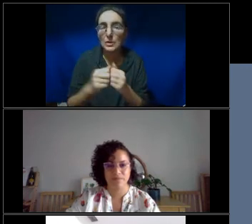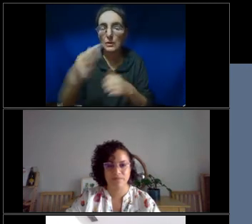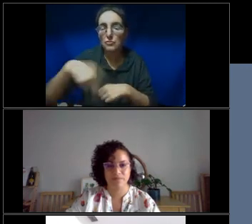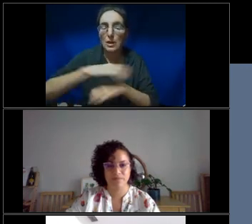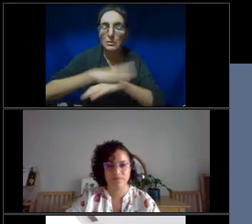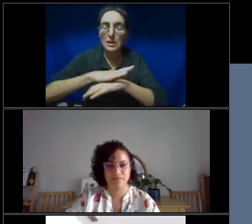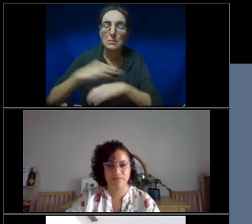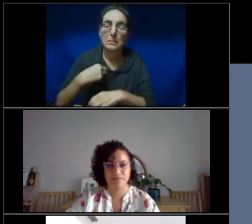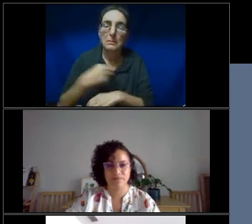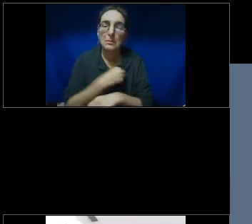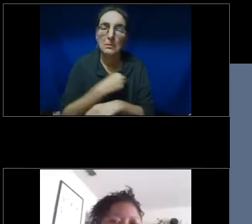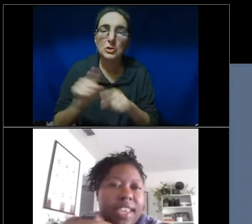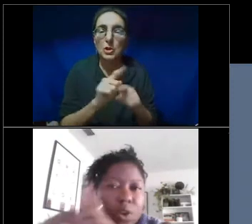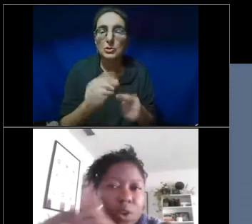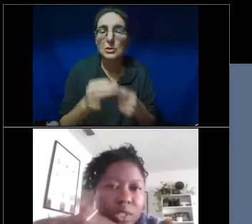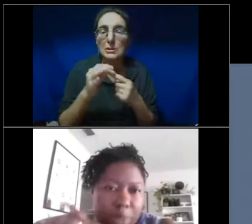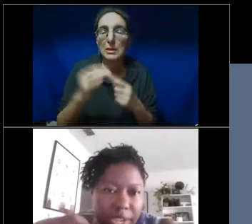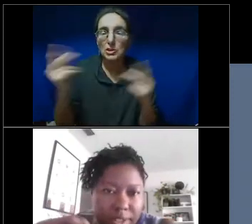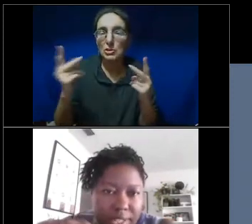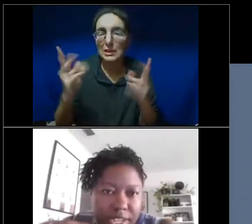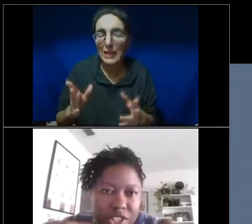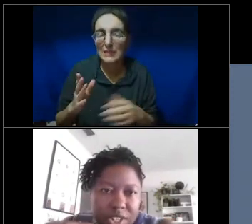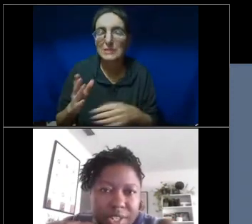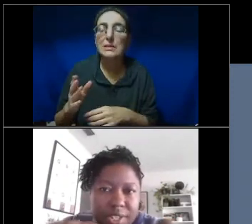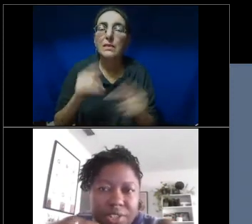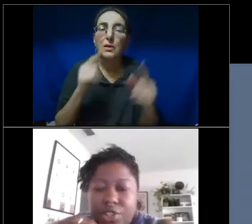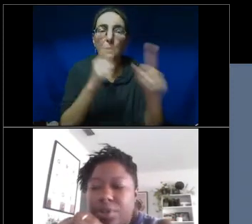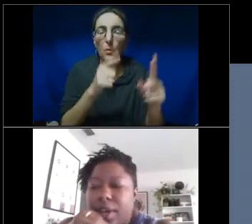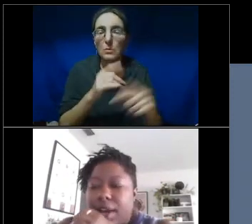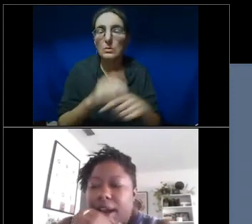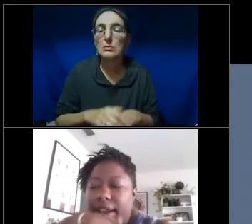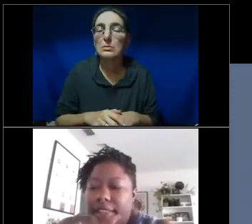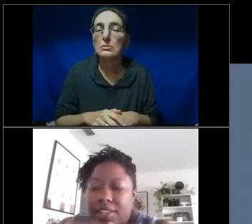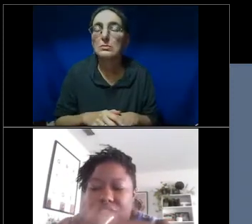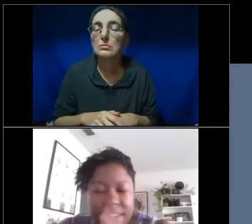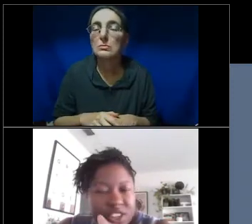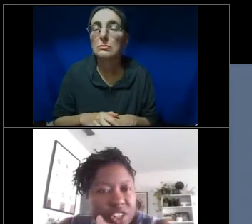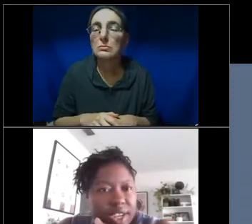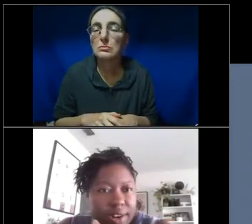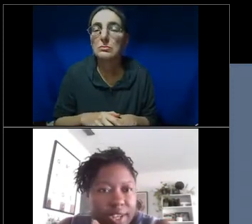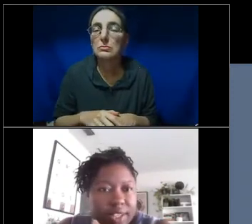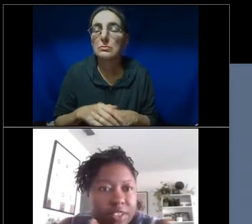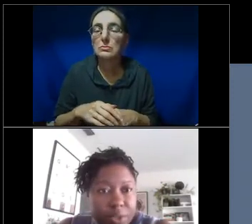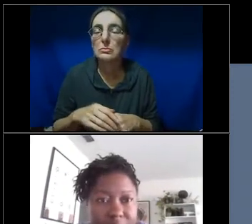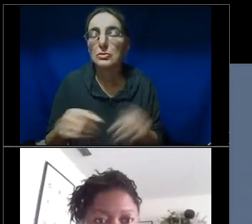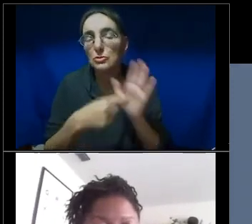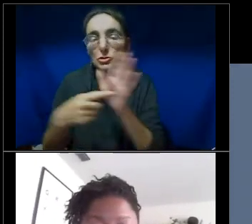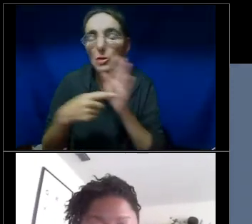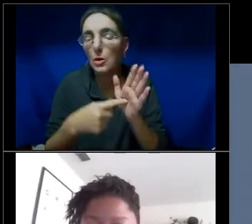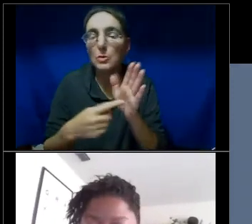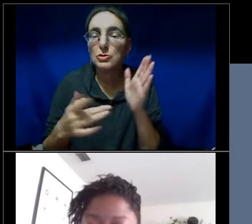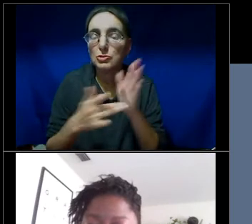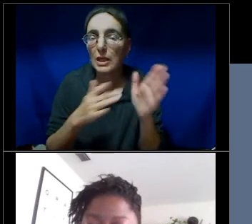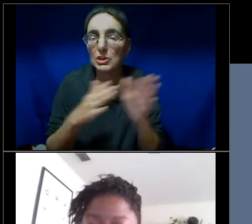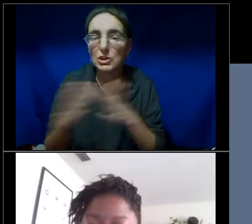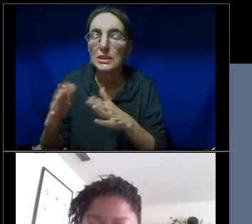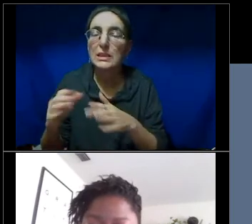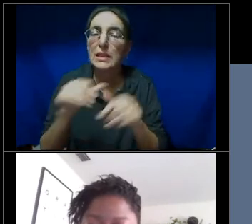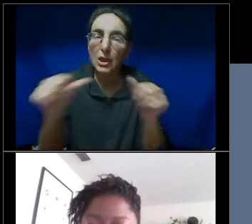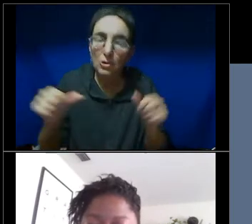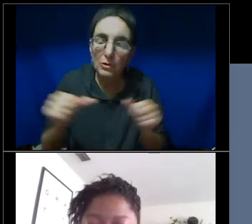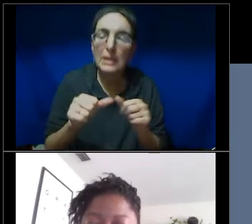members and also special guests. And the goals of this panel discussion is to highlight strategy areas to focus on in developing an